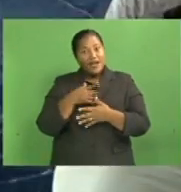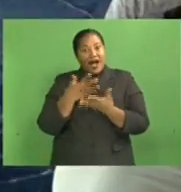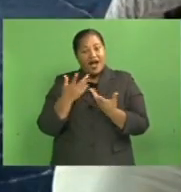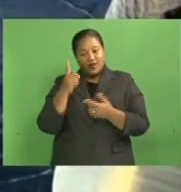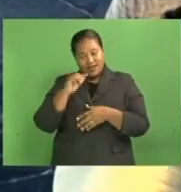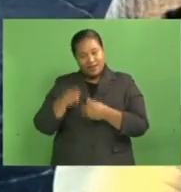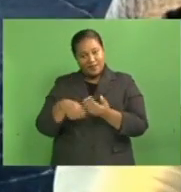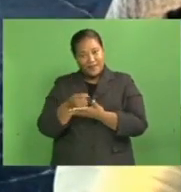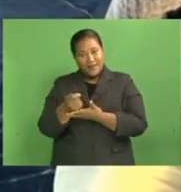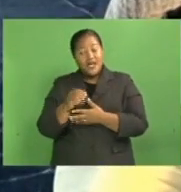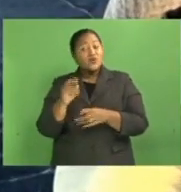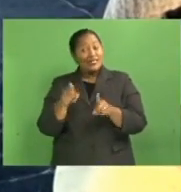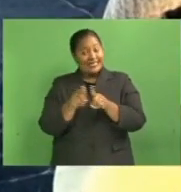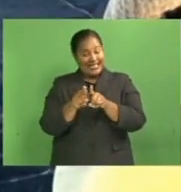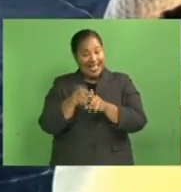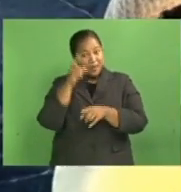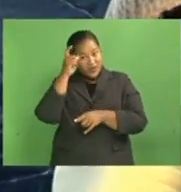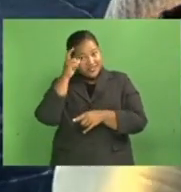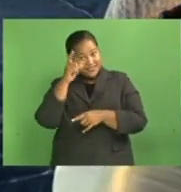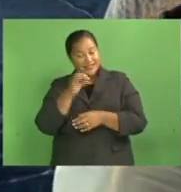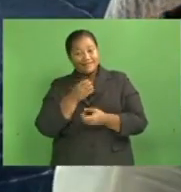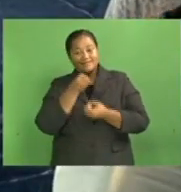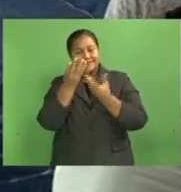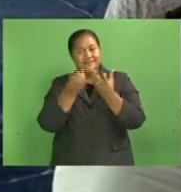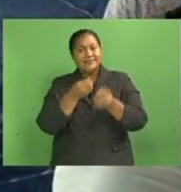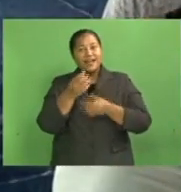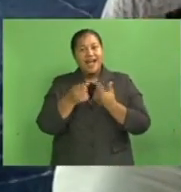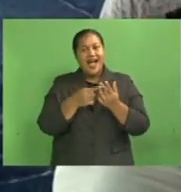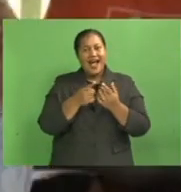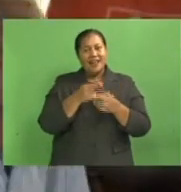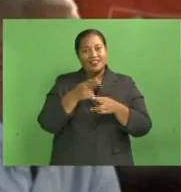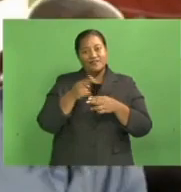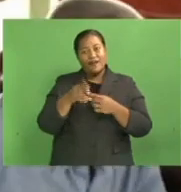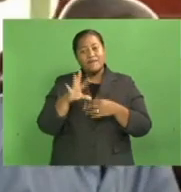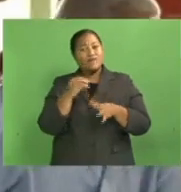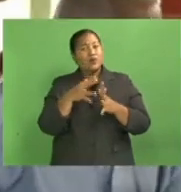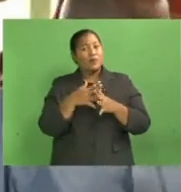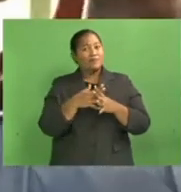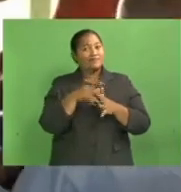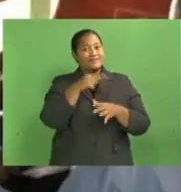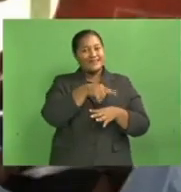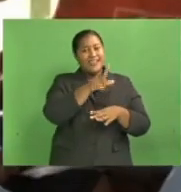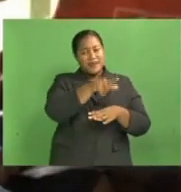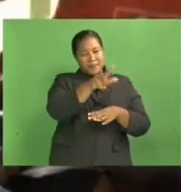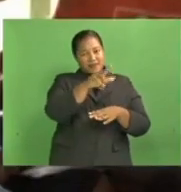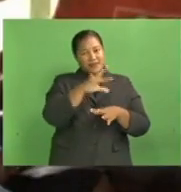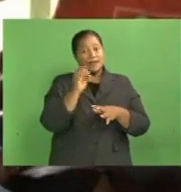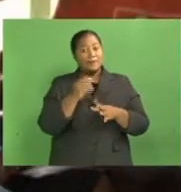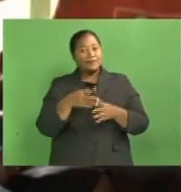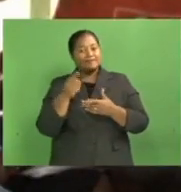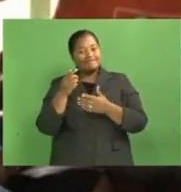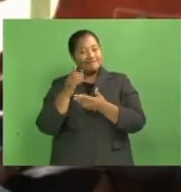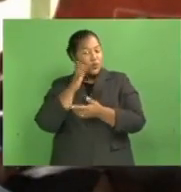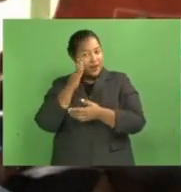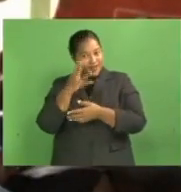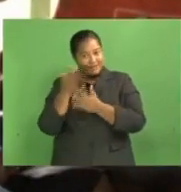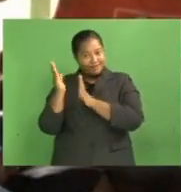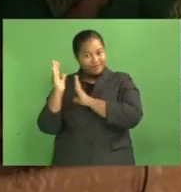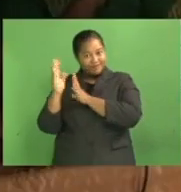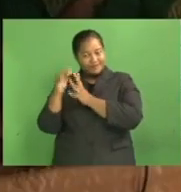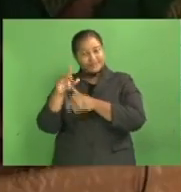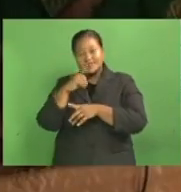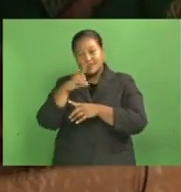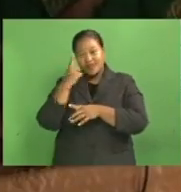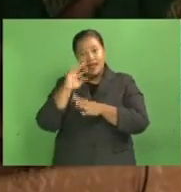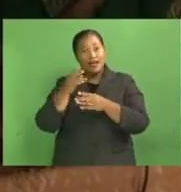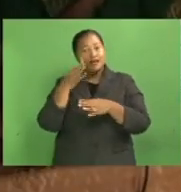farm. Similar concerns were raised by cane farmers in Wainikoro and Solobe during Talanoa sessions yesterday and on Wednesday.